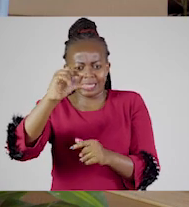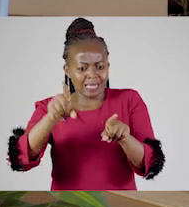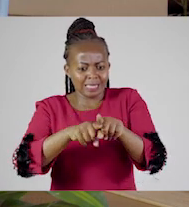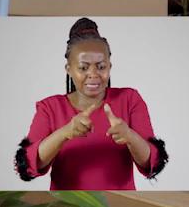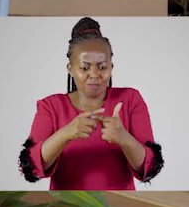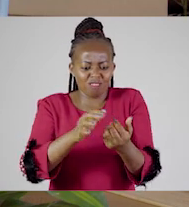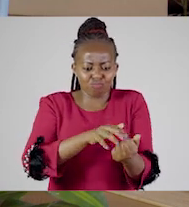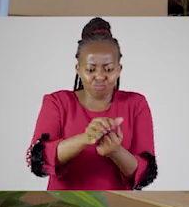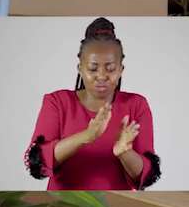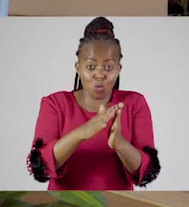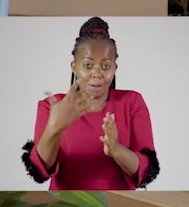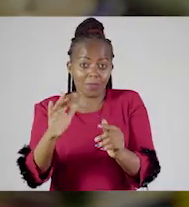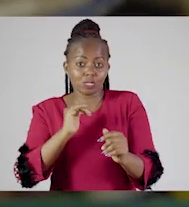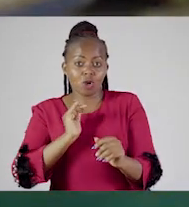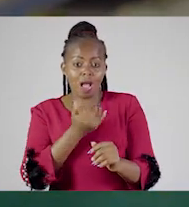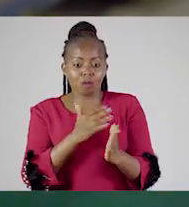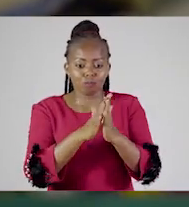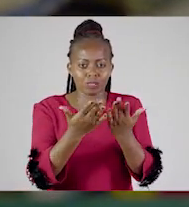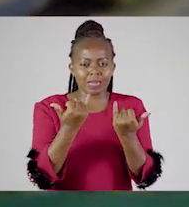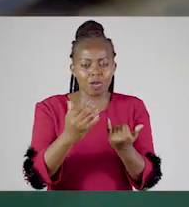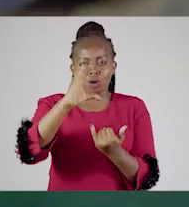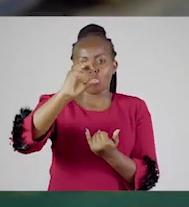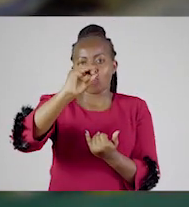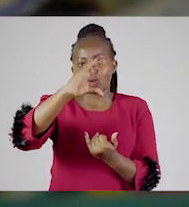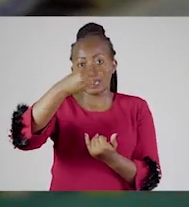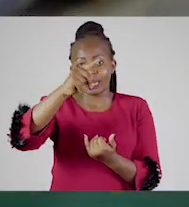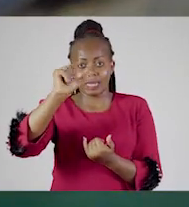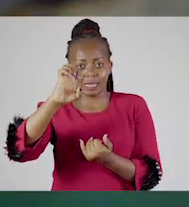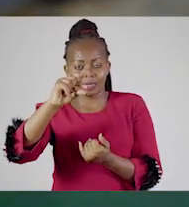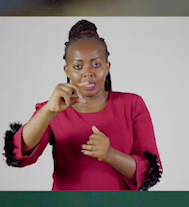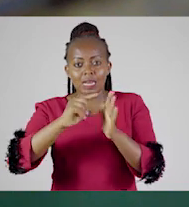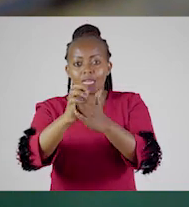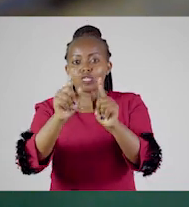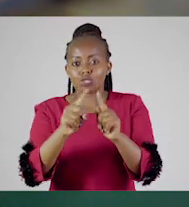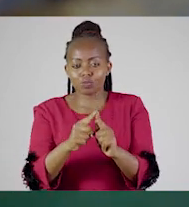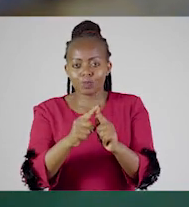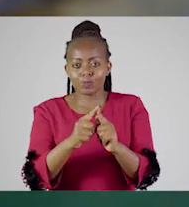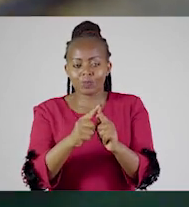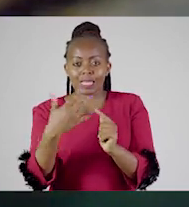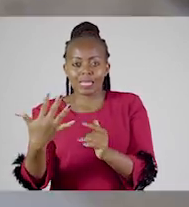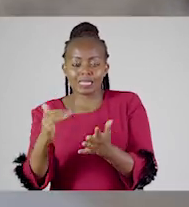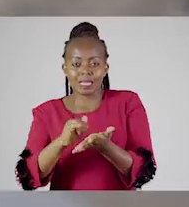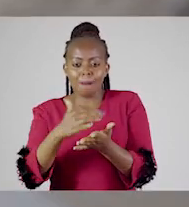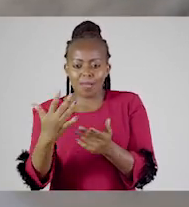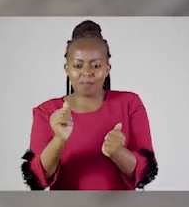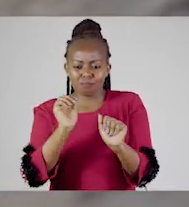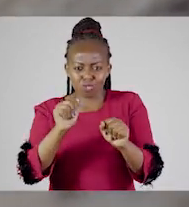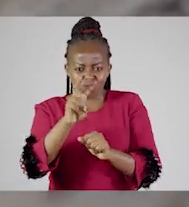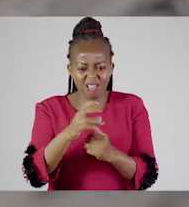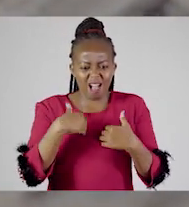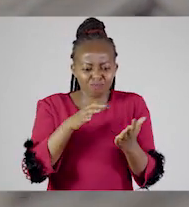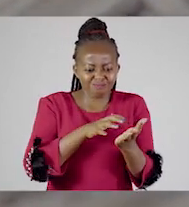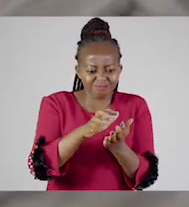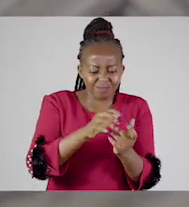etc., to our archives. Cockling refers to the distortion of paper, parchments, or textiles that may appear as